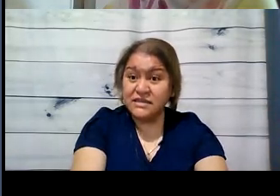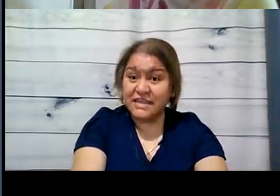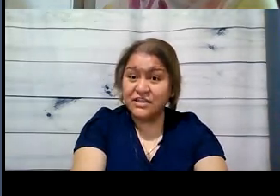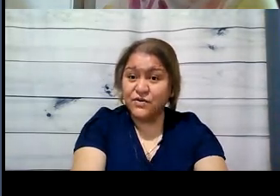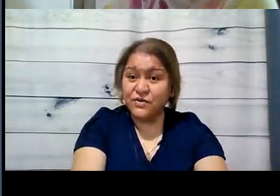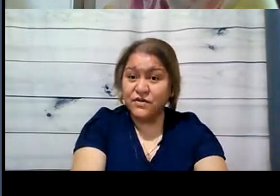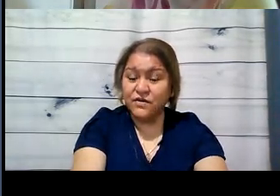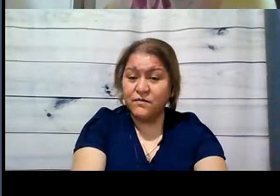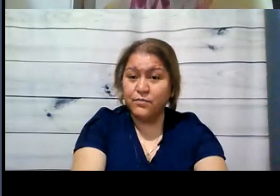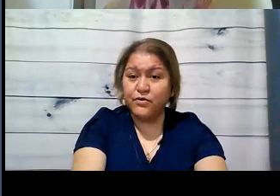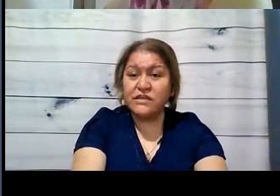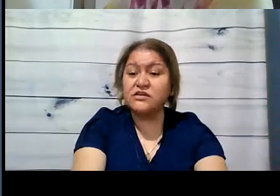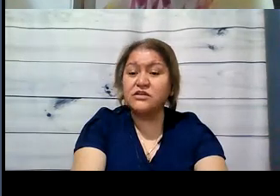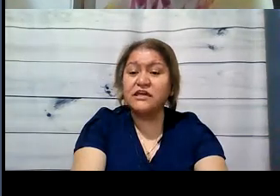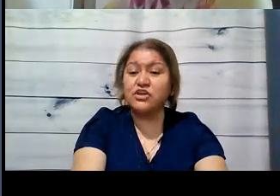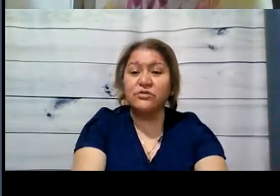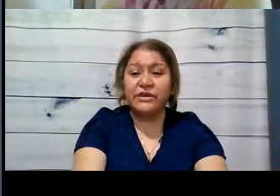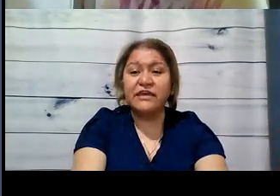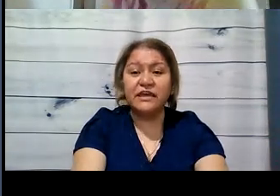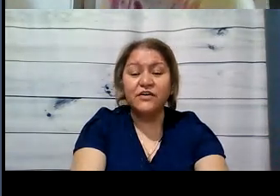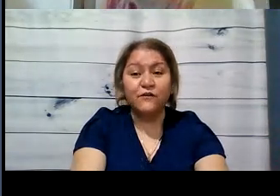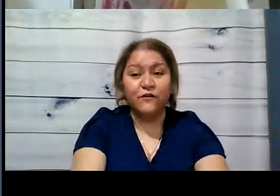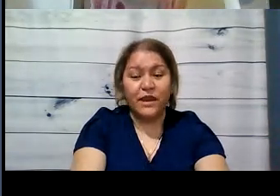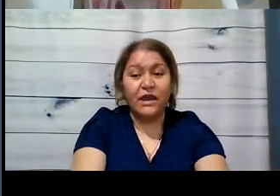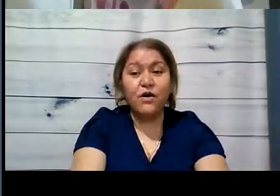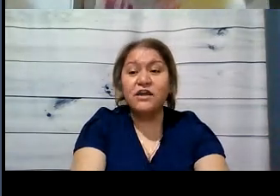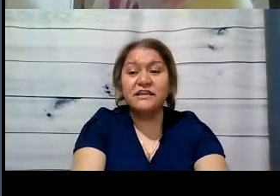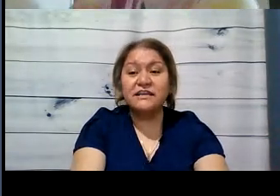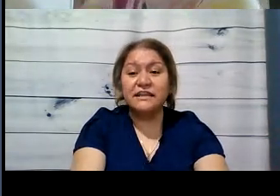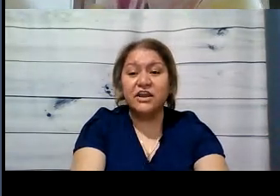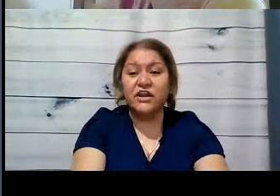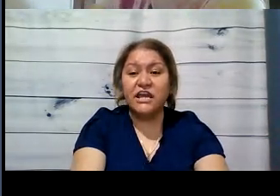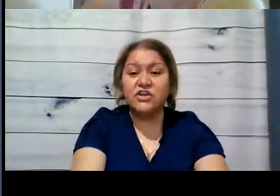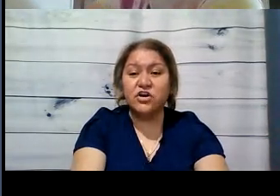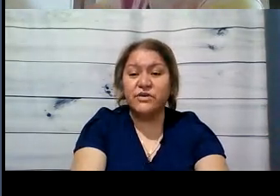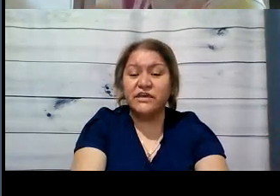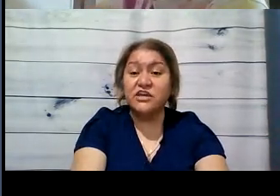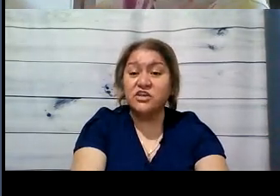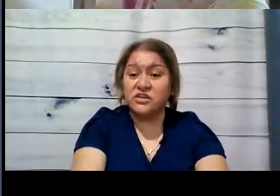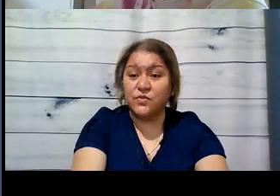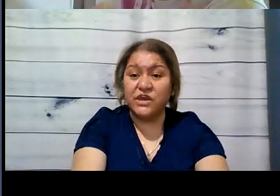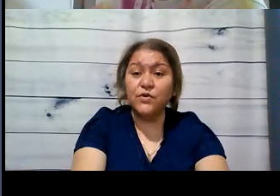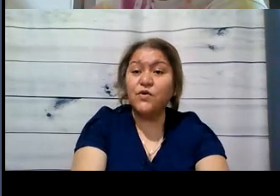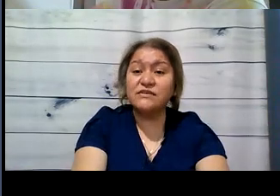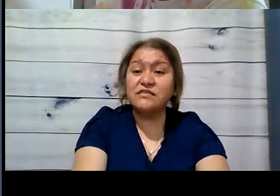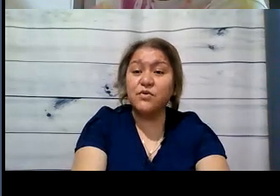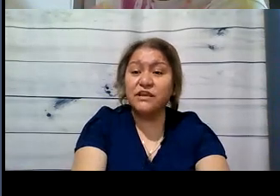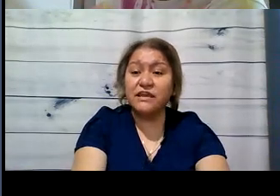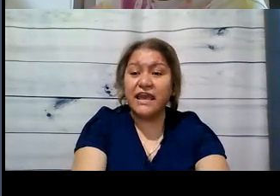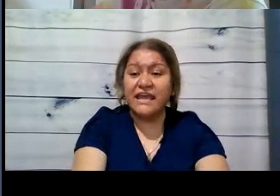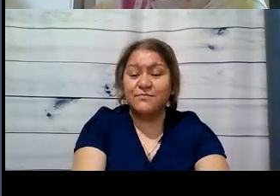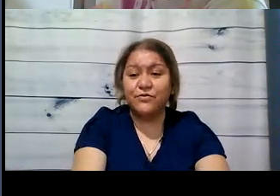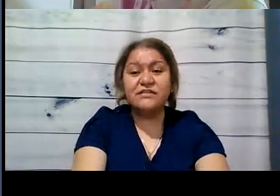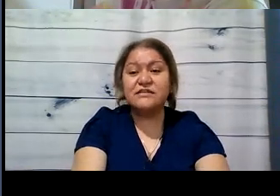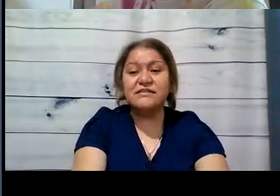"Pretzel," said the Duke. "Pretzel it shall be. From now on," he declared, "it shall be sweet rolls in the